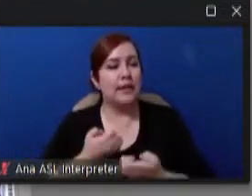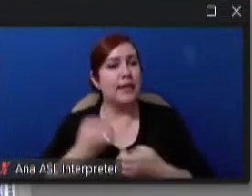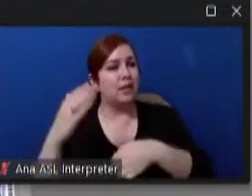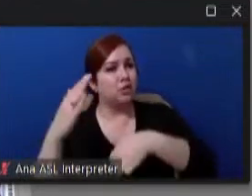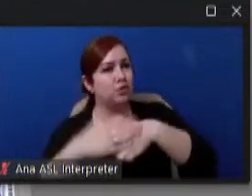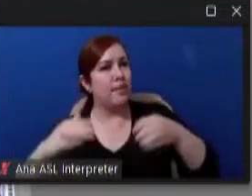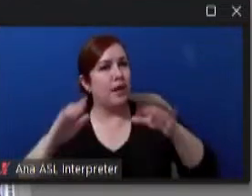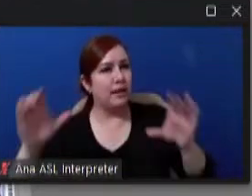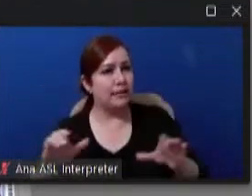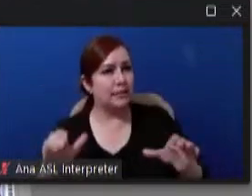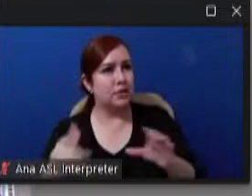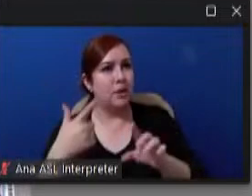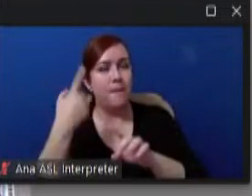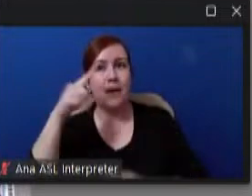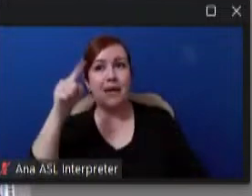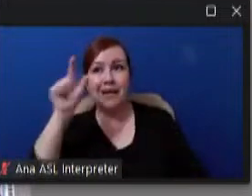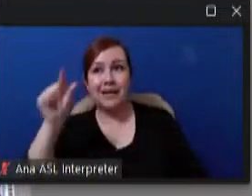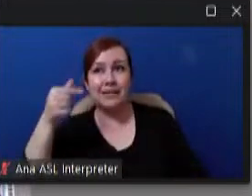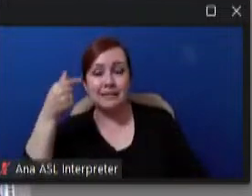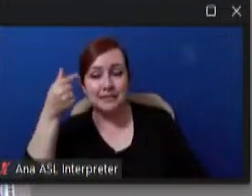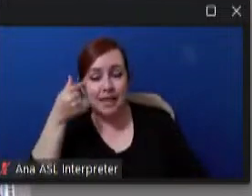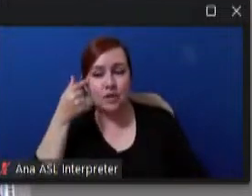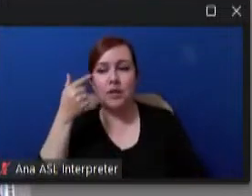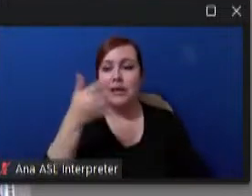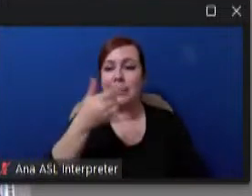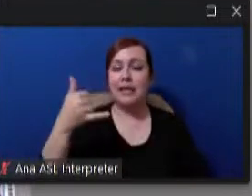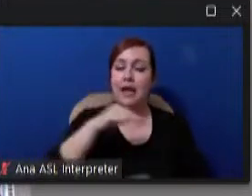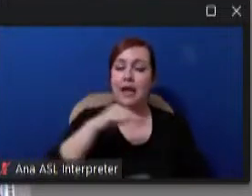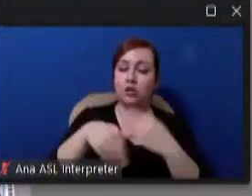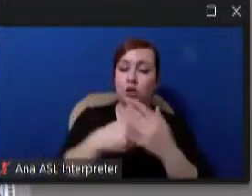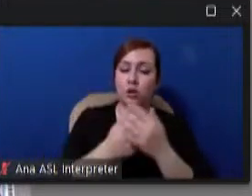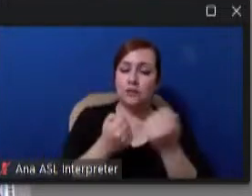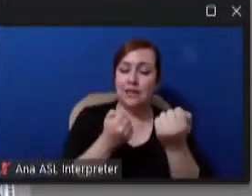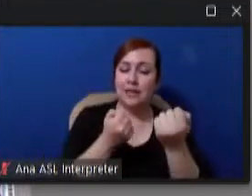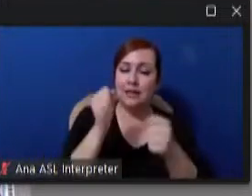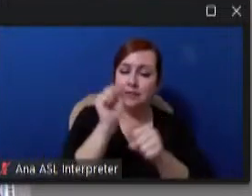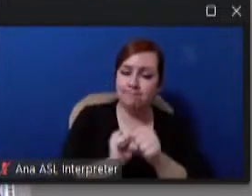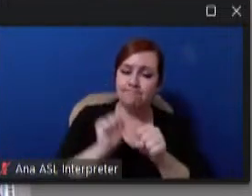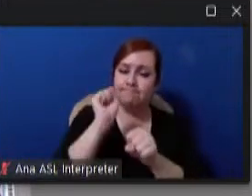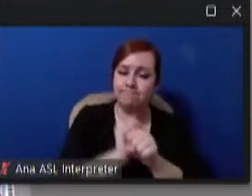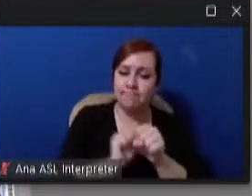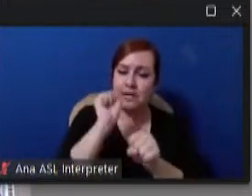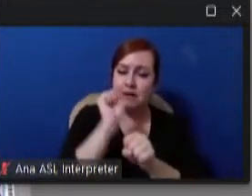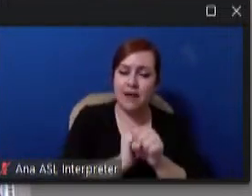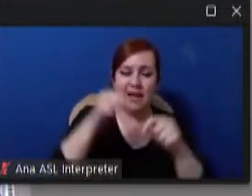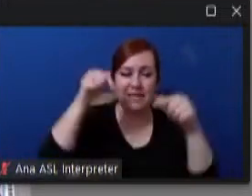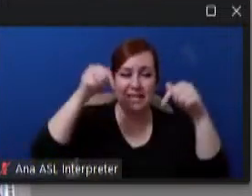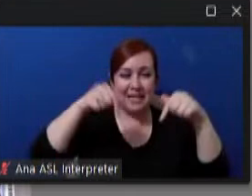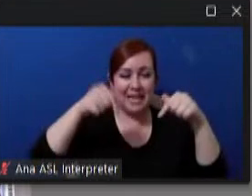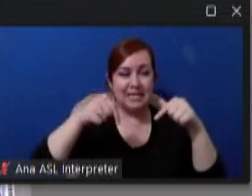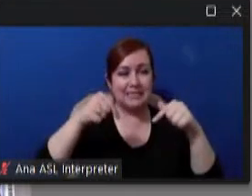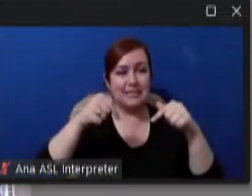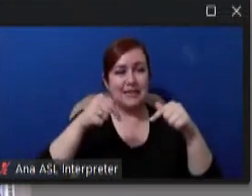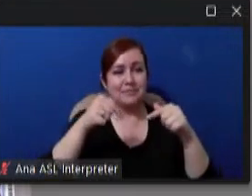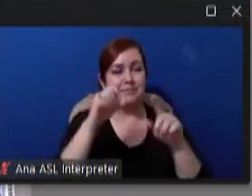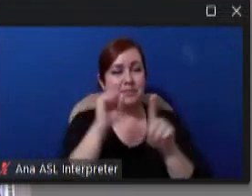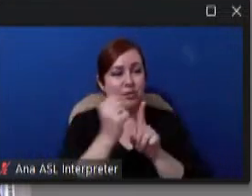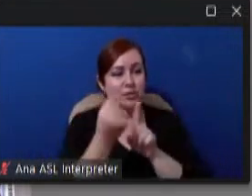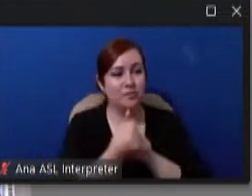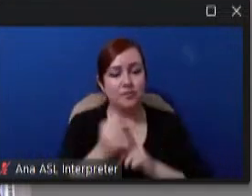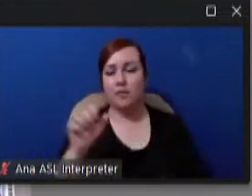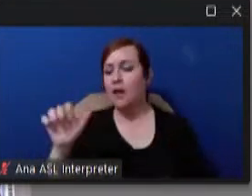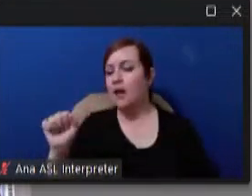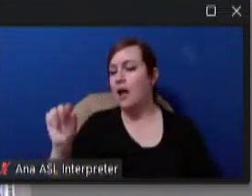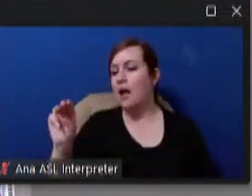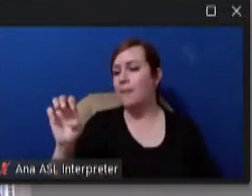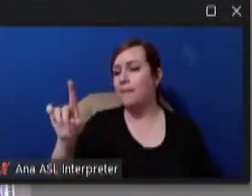call to action for the state and society so that those who work tirelessly in this, and we have